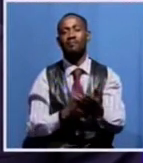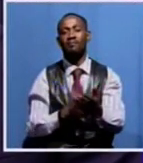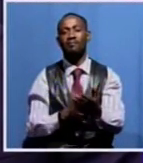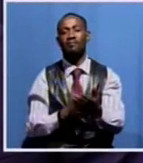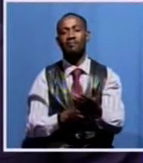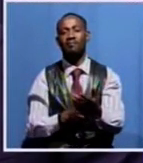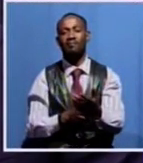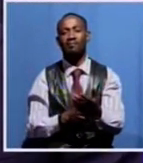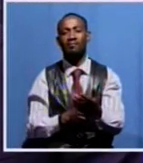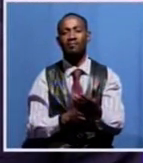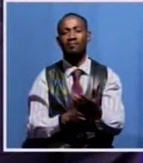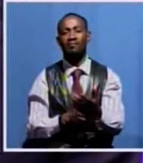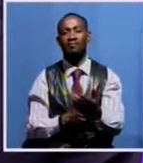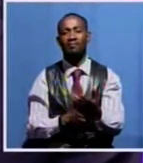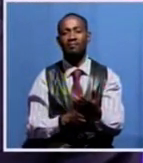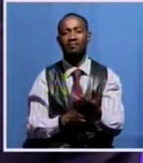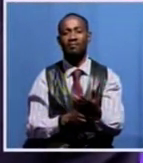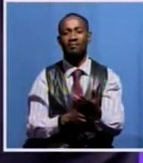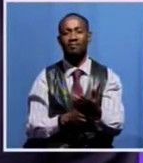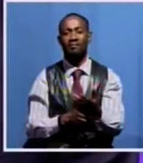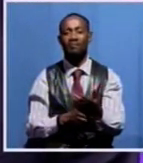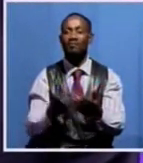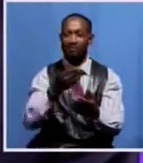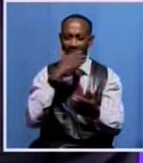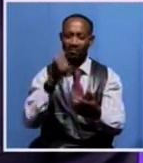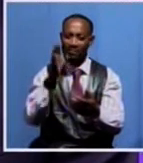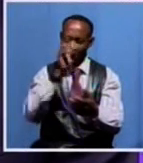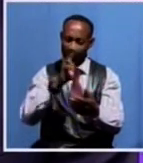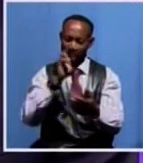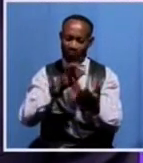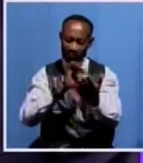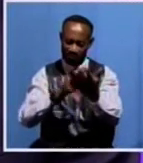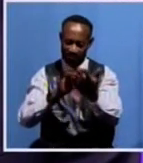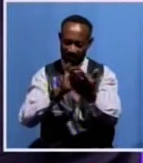on compulsory use of electronic fiscal devices, meaning that